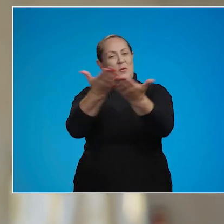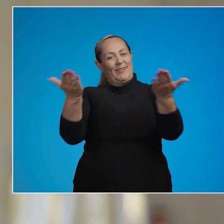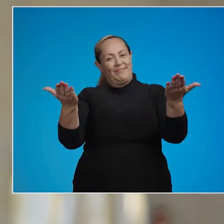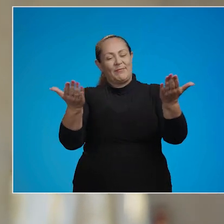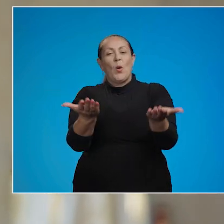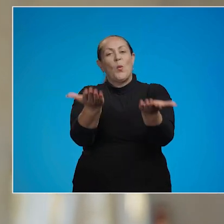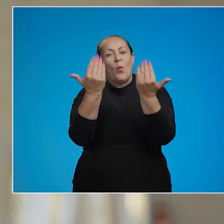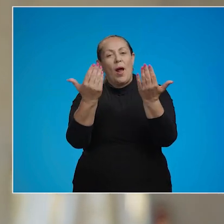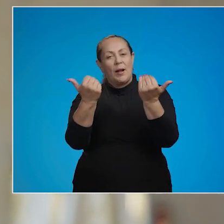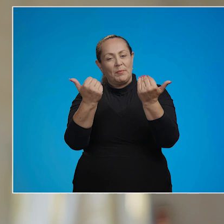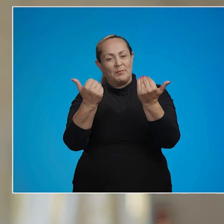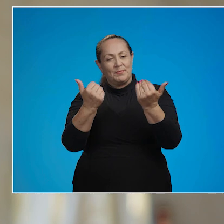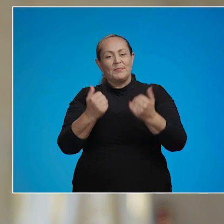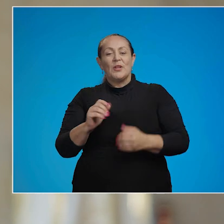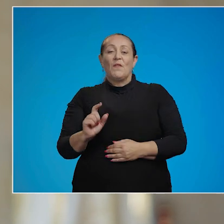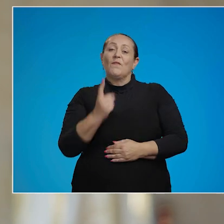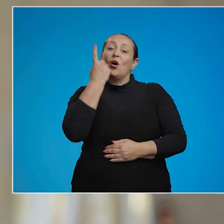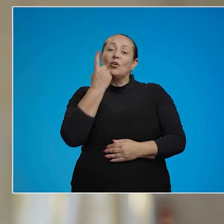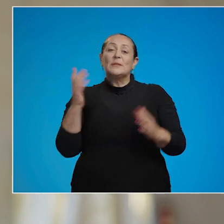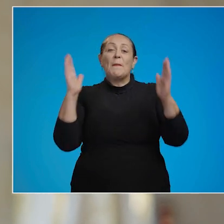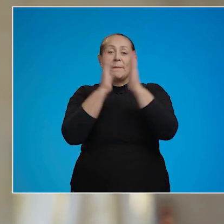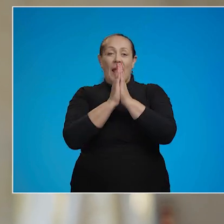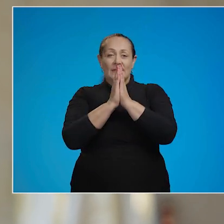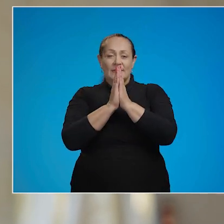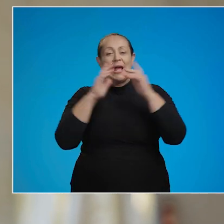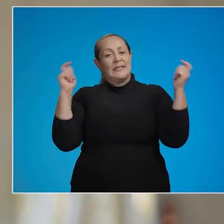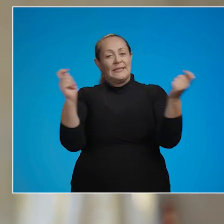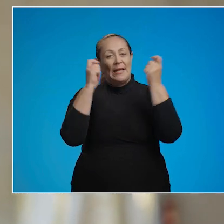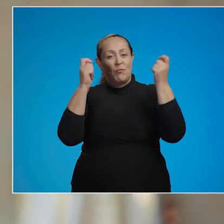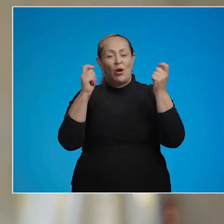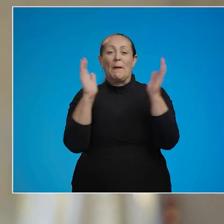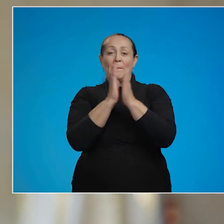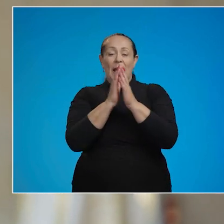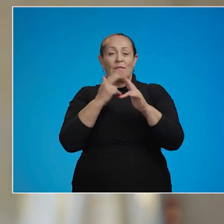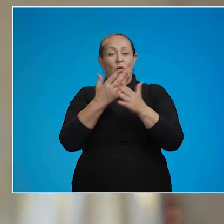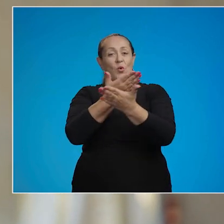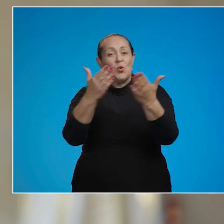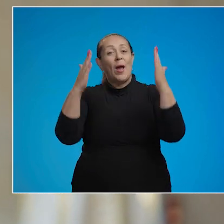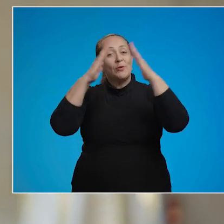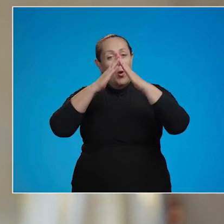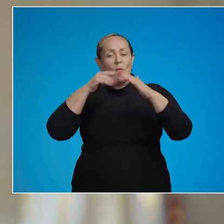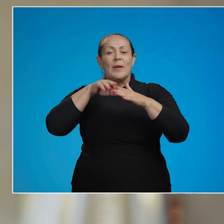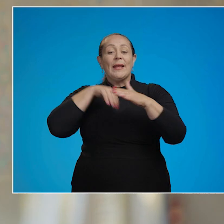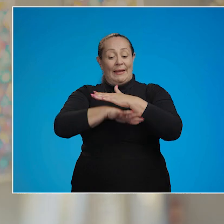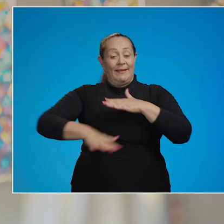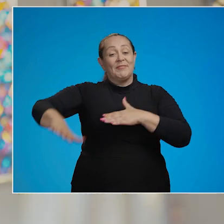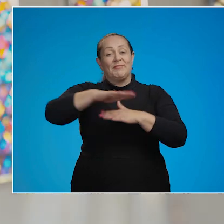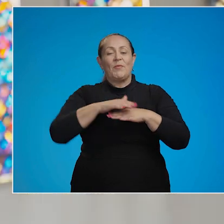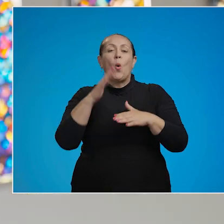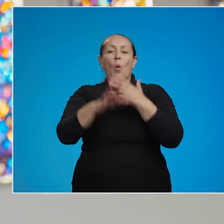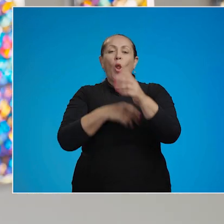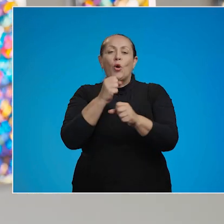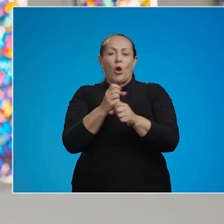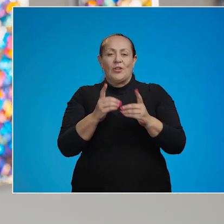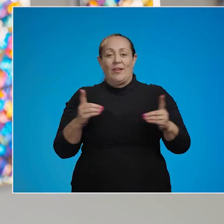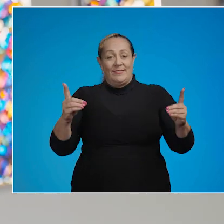everyone. And welcome to the first Mass celebrated for Mass for You at Home from the Wollongong Diocese. So